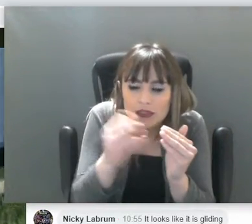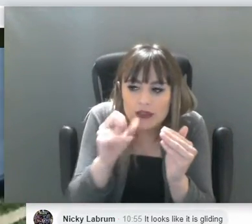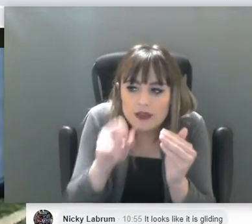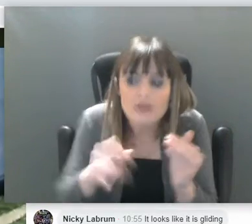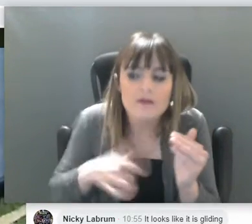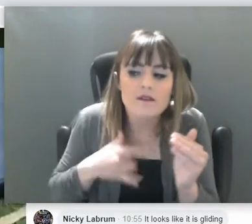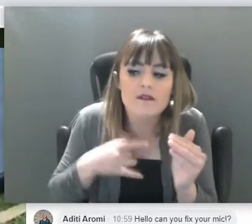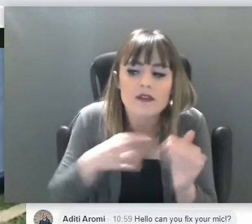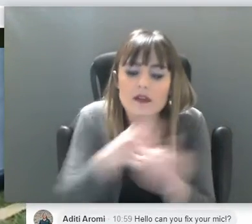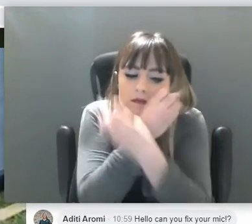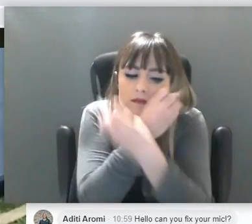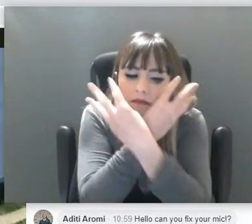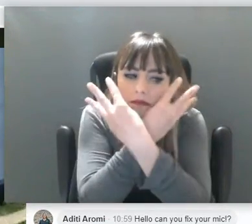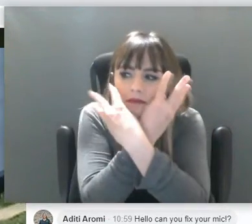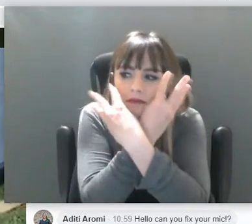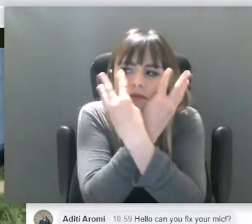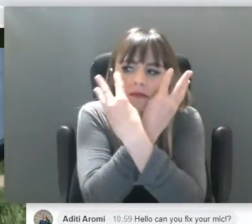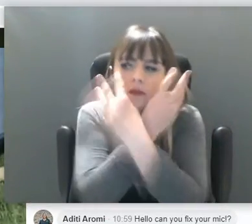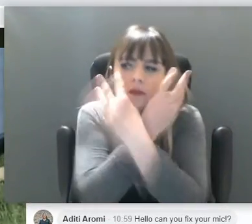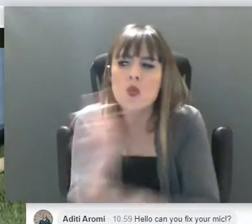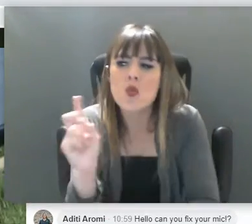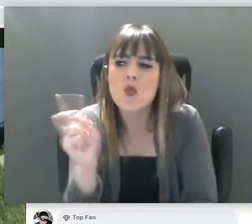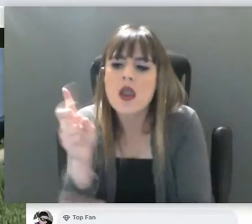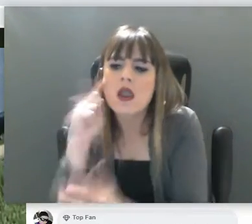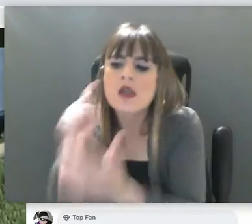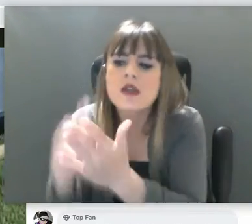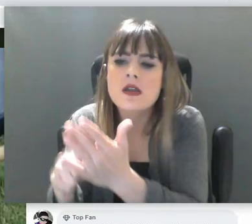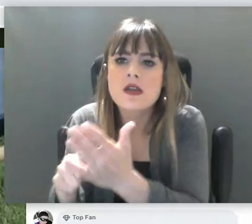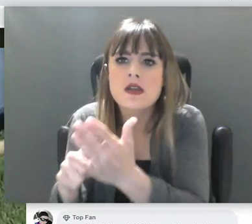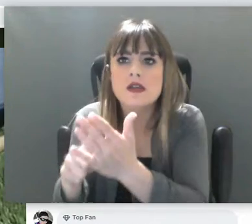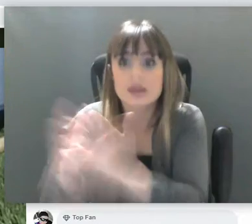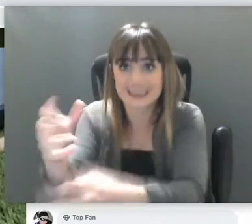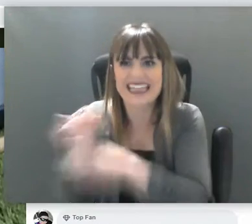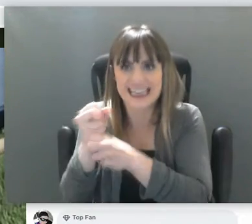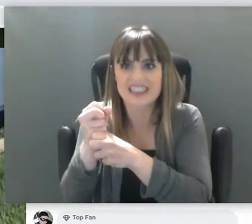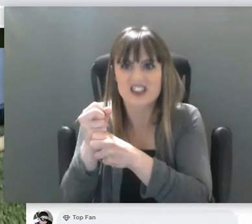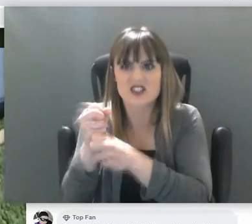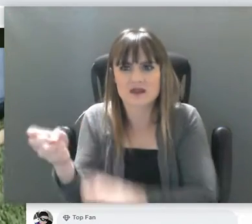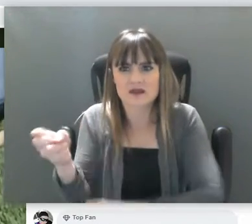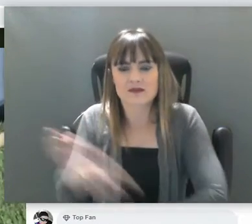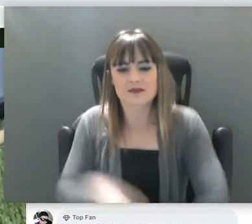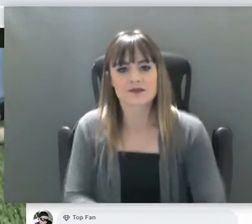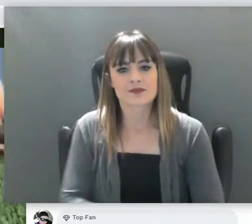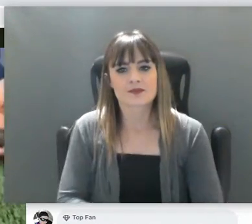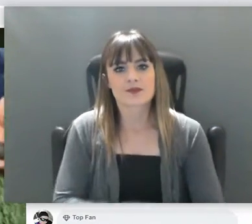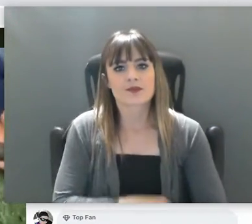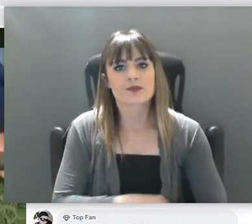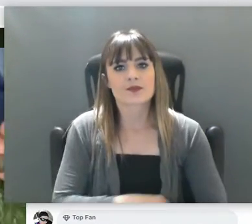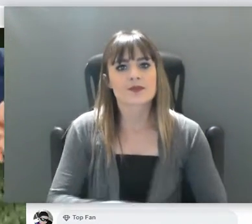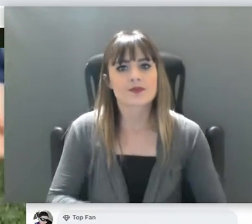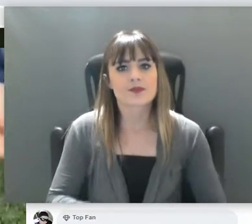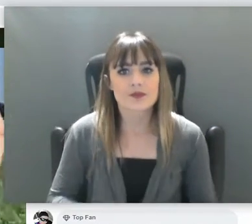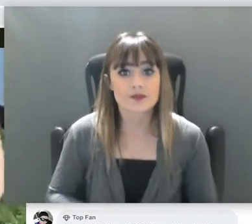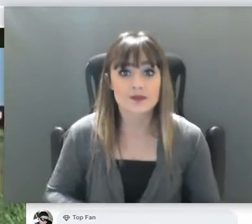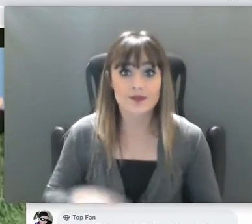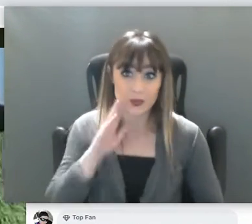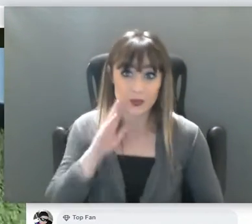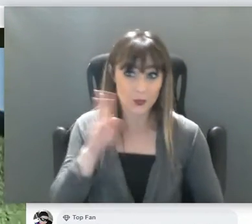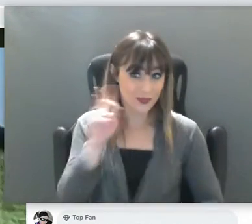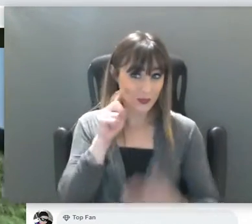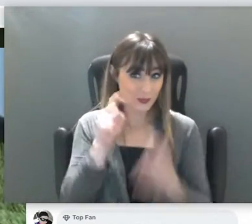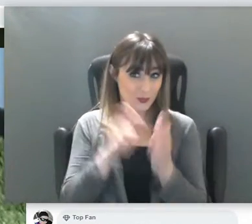and use that to help their cat-like reflexes to catch that prey item. As you'll notice, she is